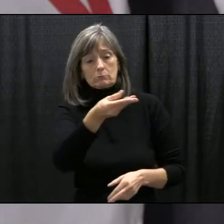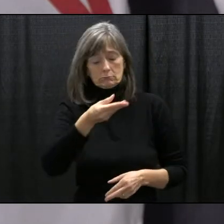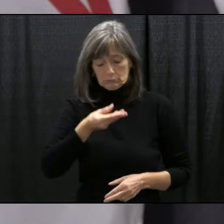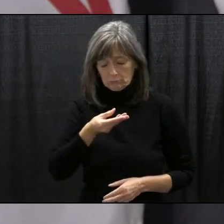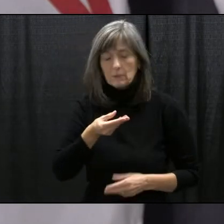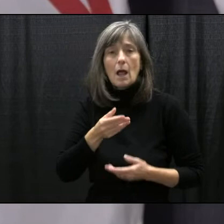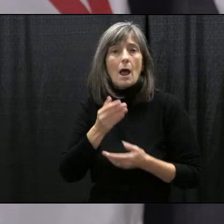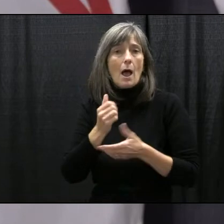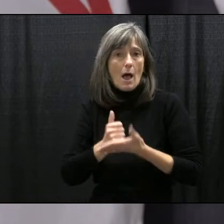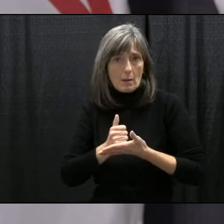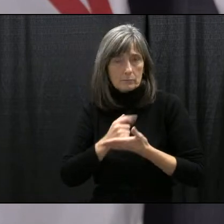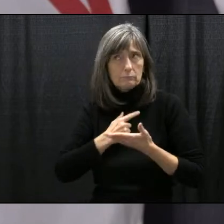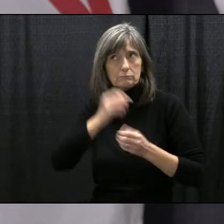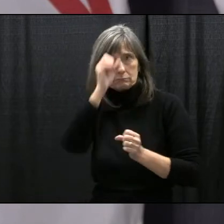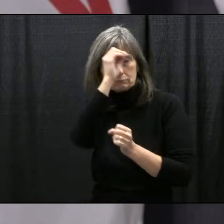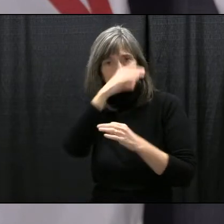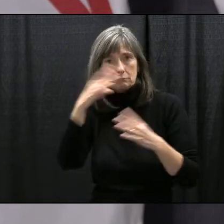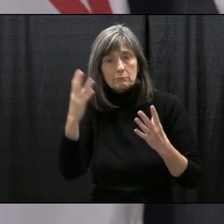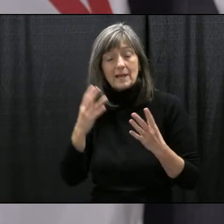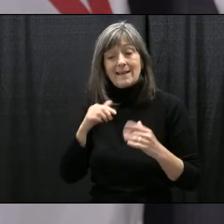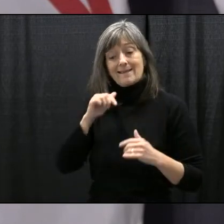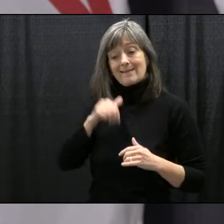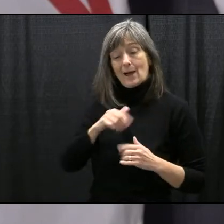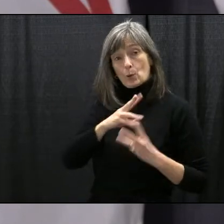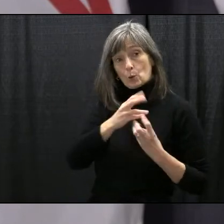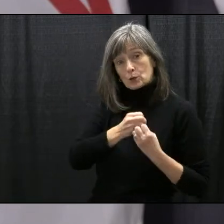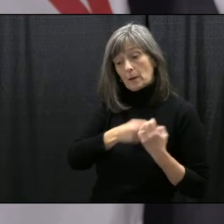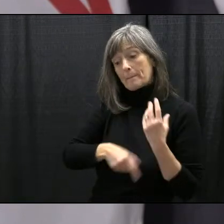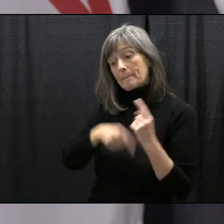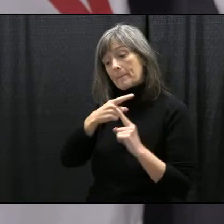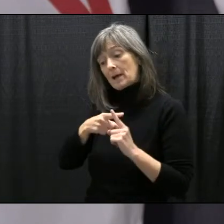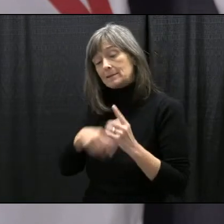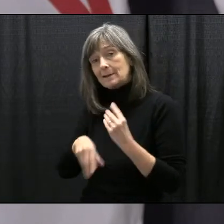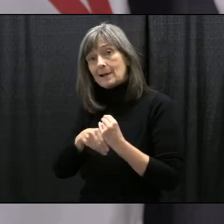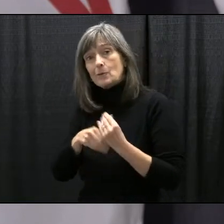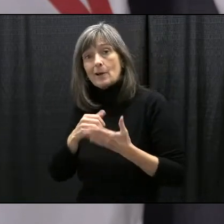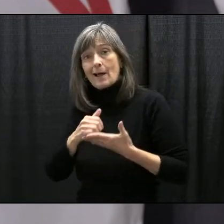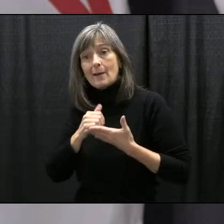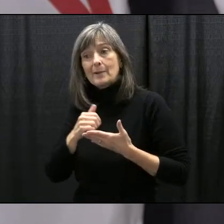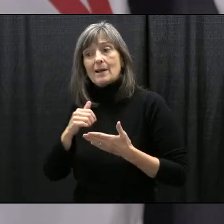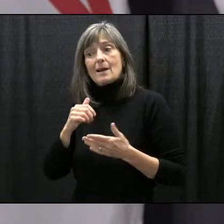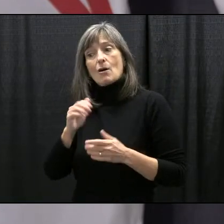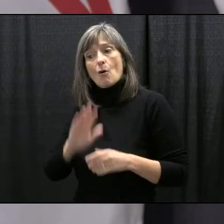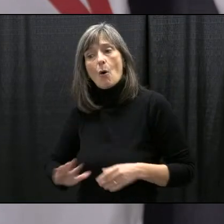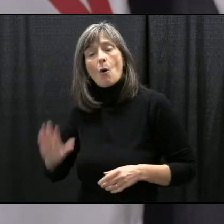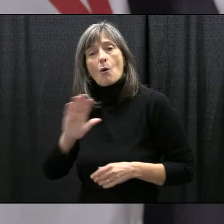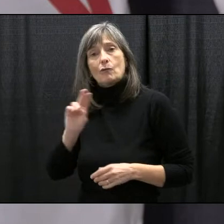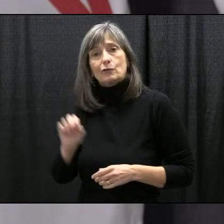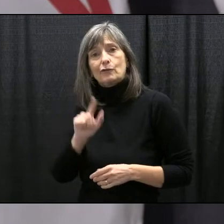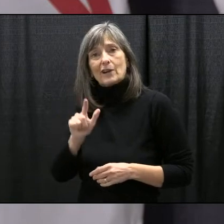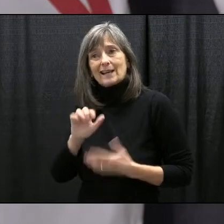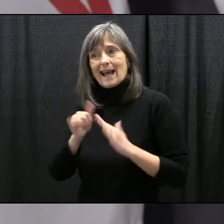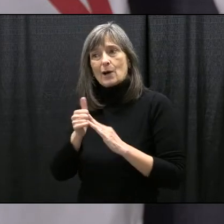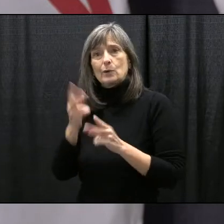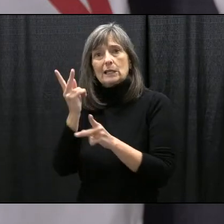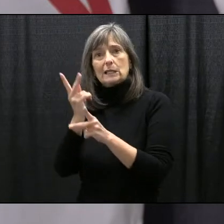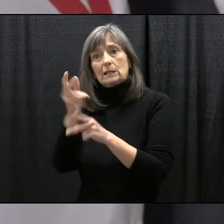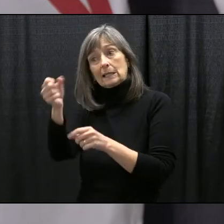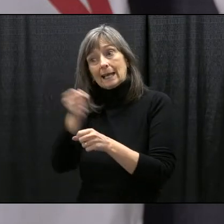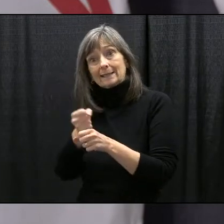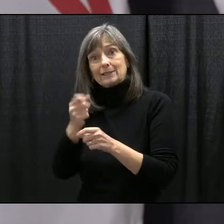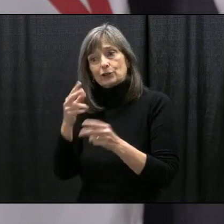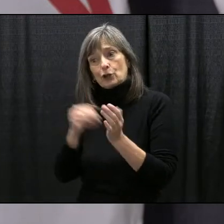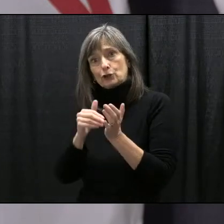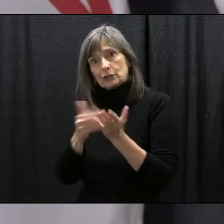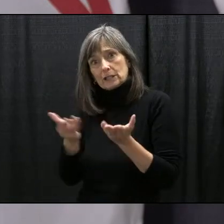that workshop, to assist with the development of a more comprehensive provincial approach to recruitment and retention,